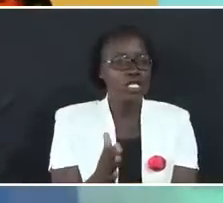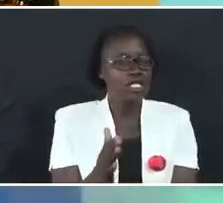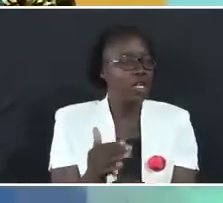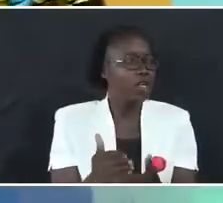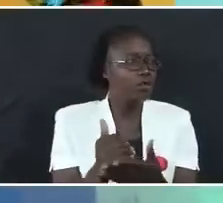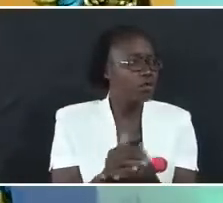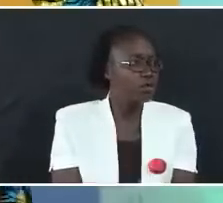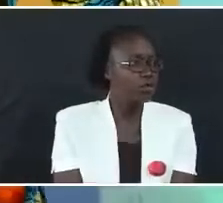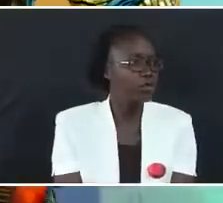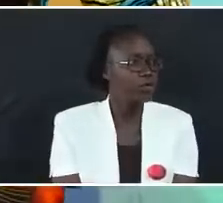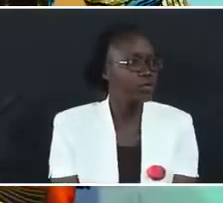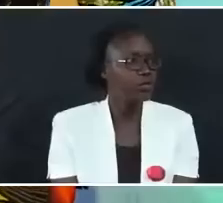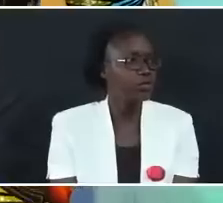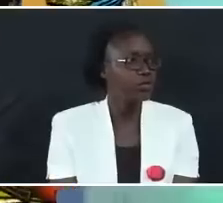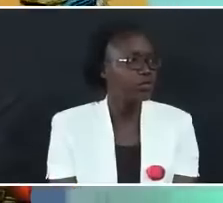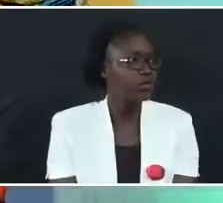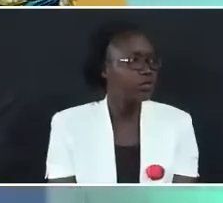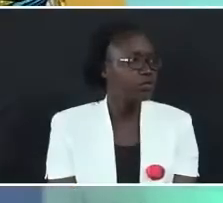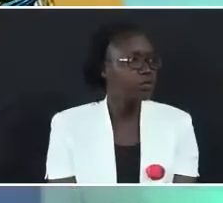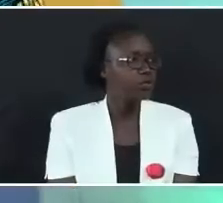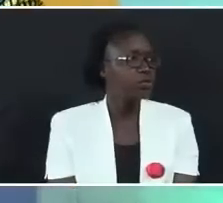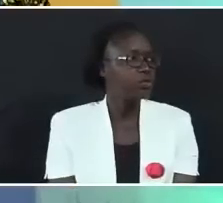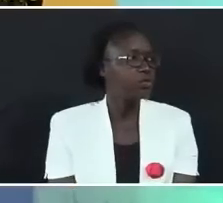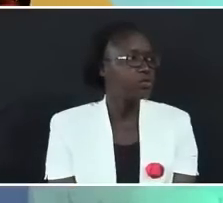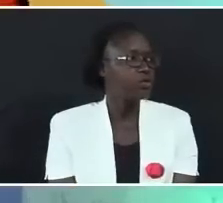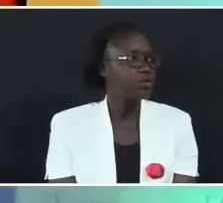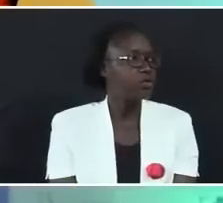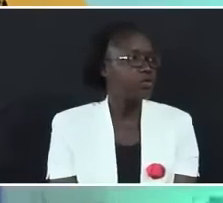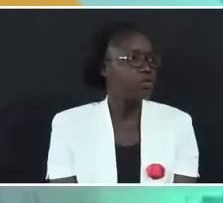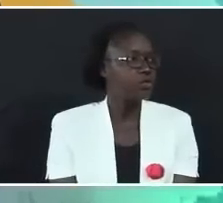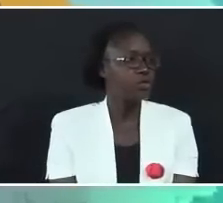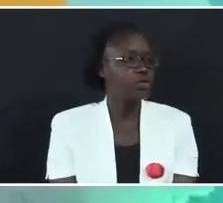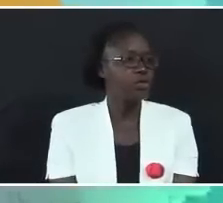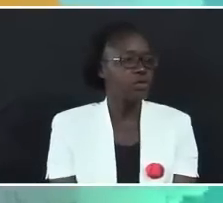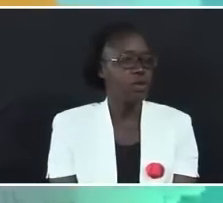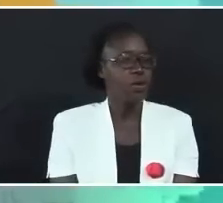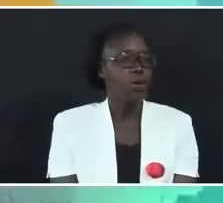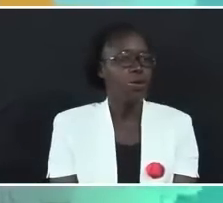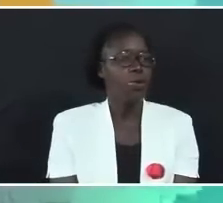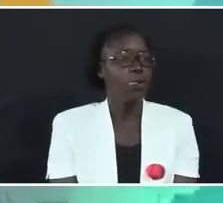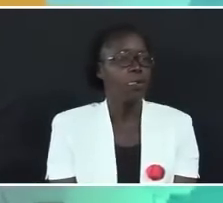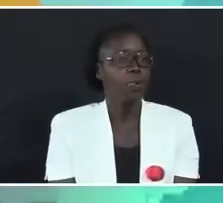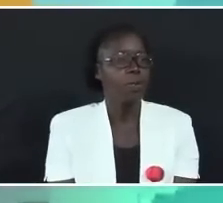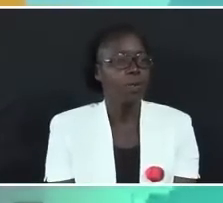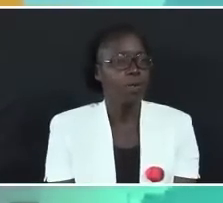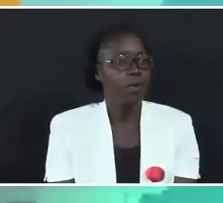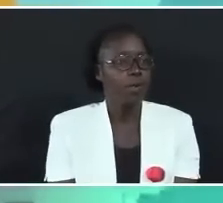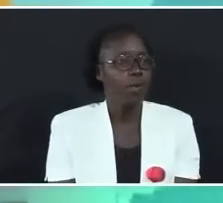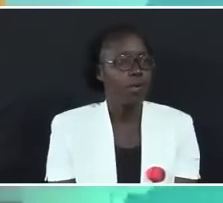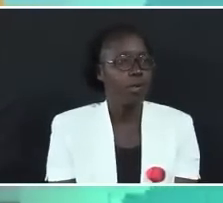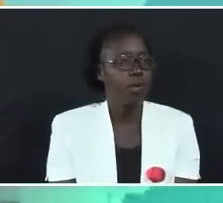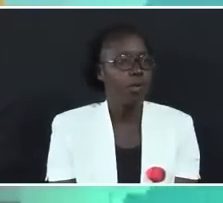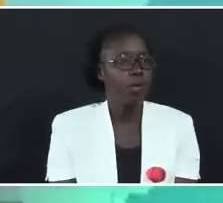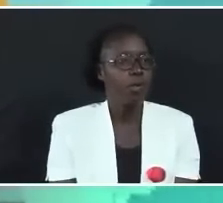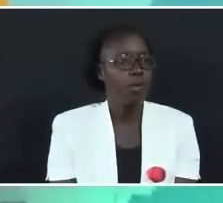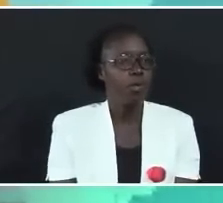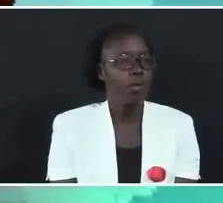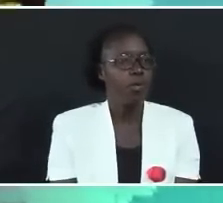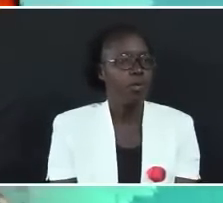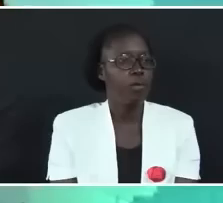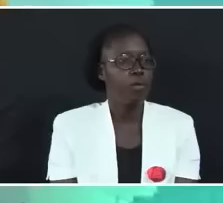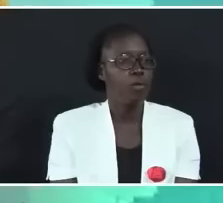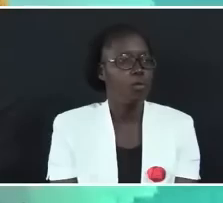sing that song. And then we will rise as Pastor Akali comes to pray with